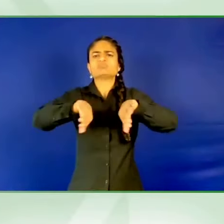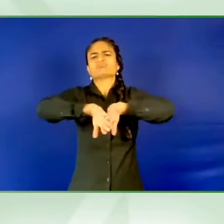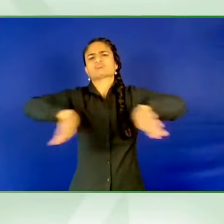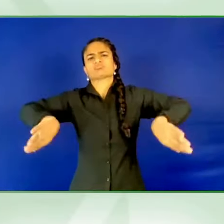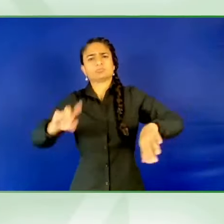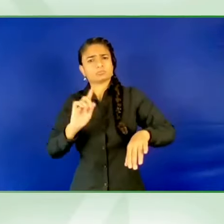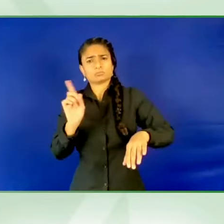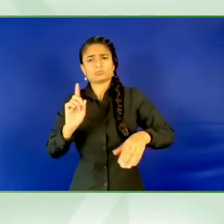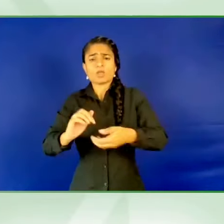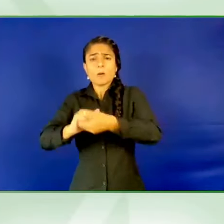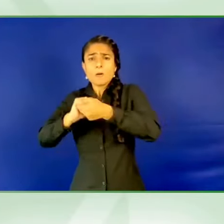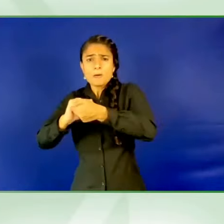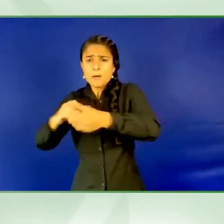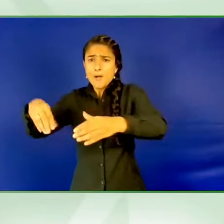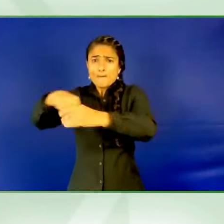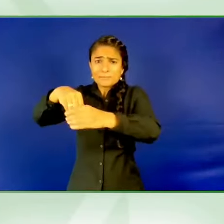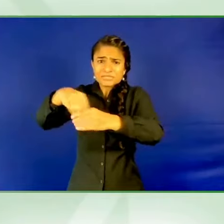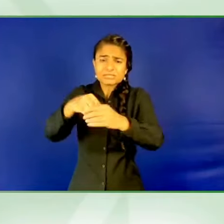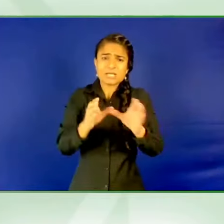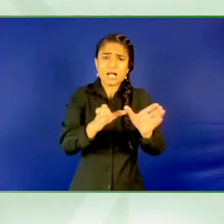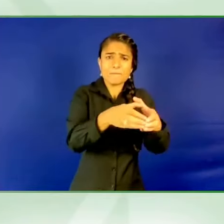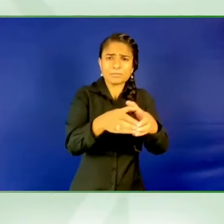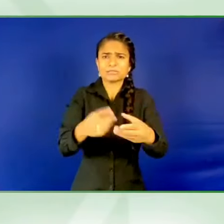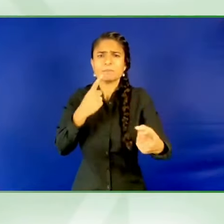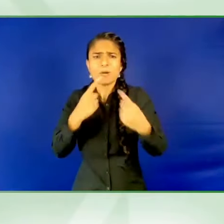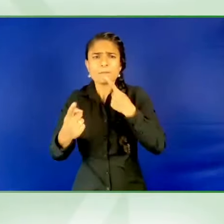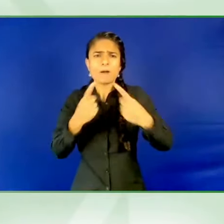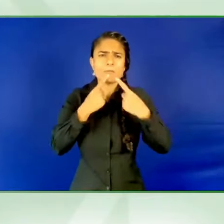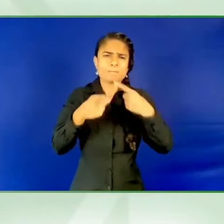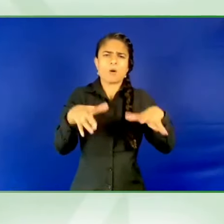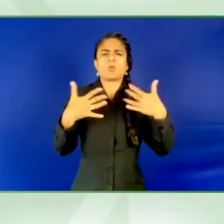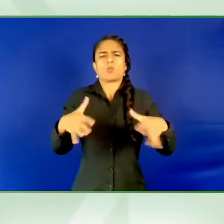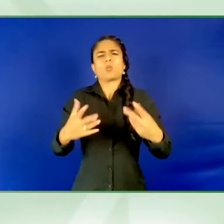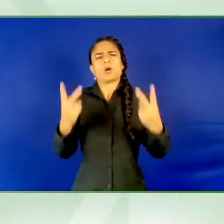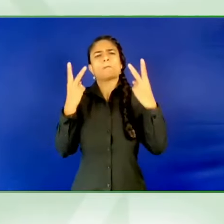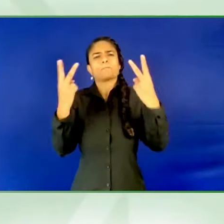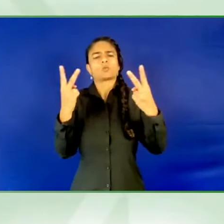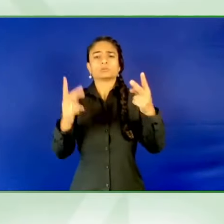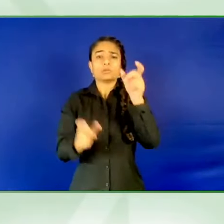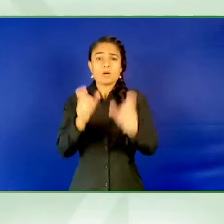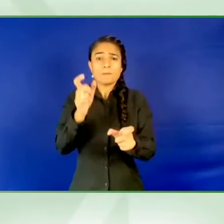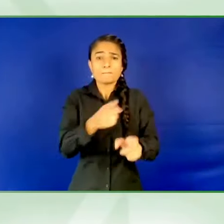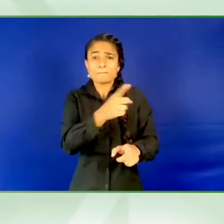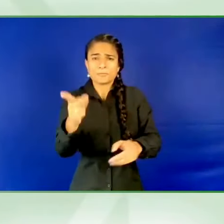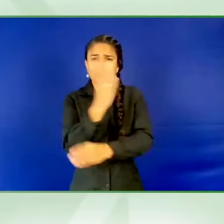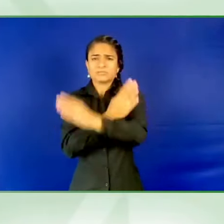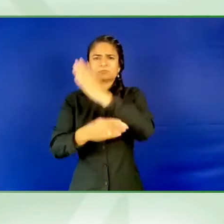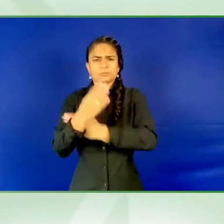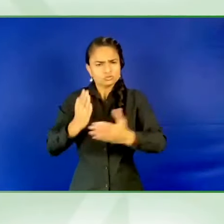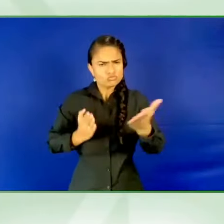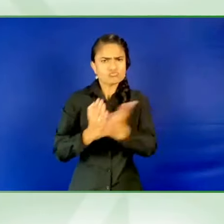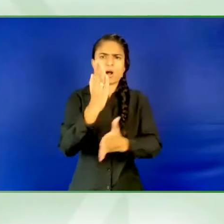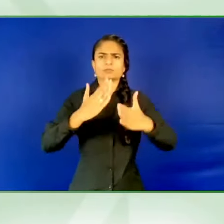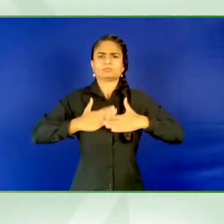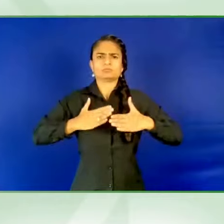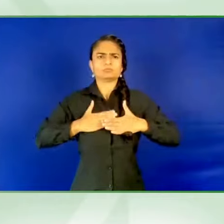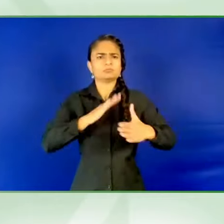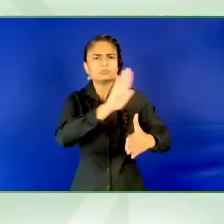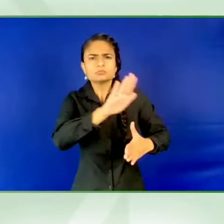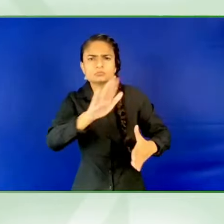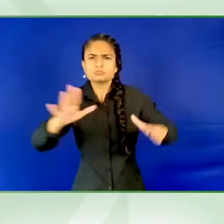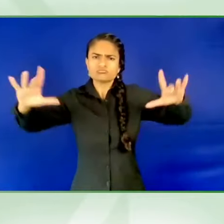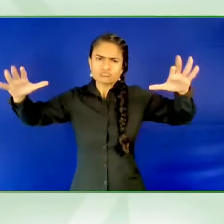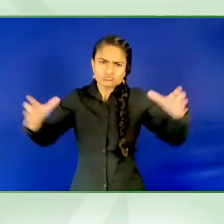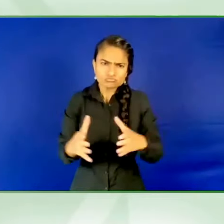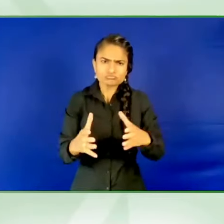working on dark and quiet skies. And I just want to say that recently the International Astronomic Union, which is a close